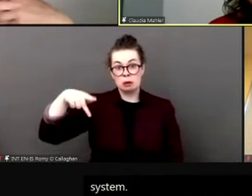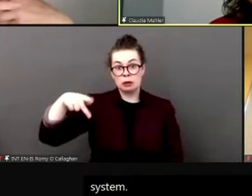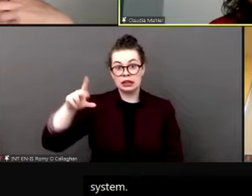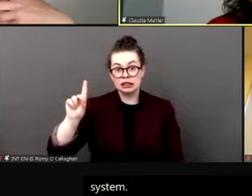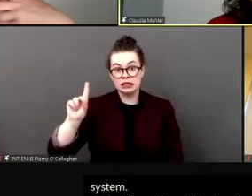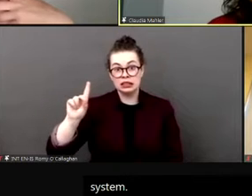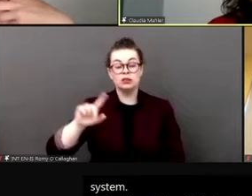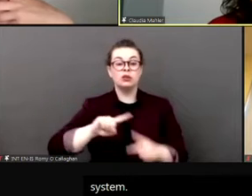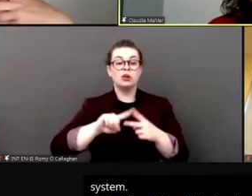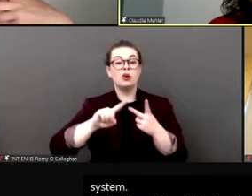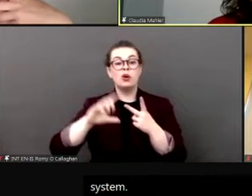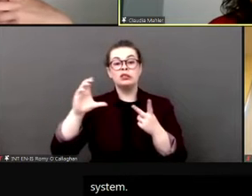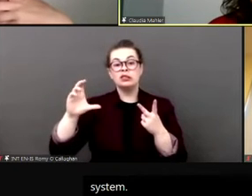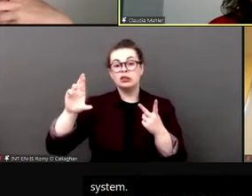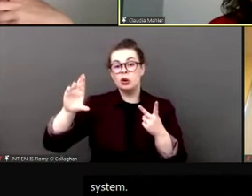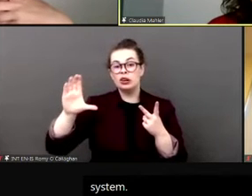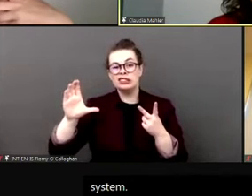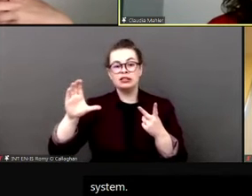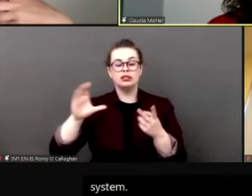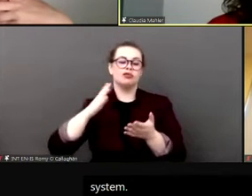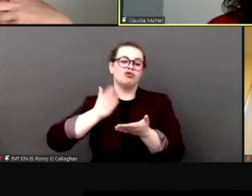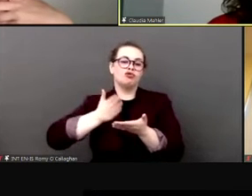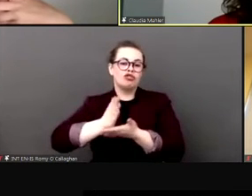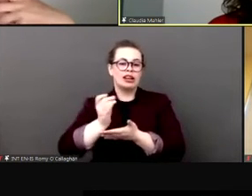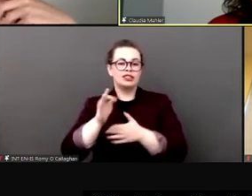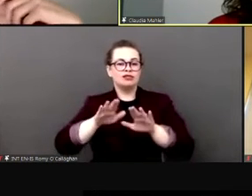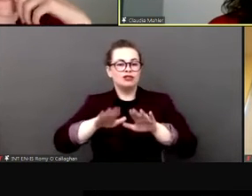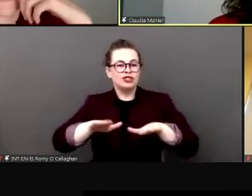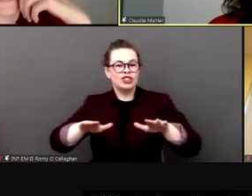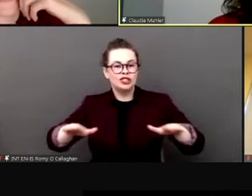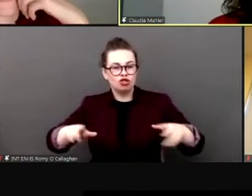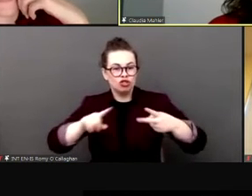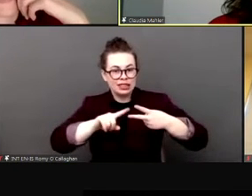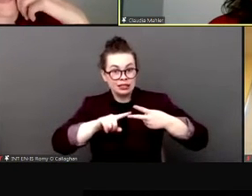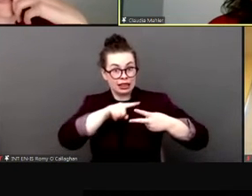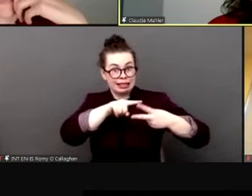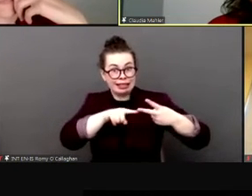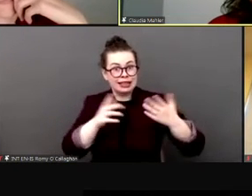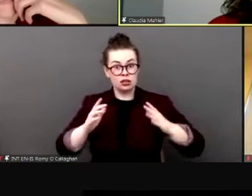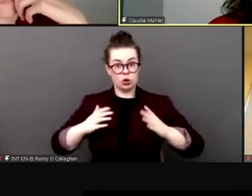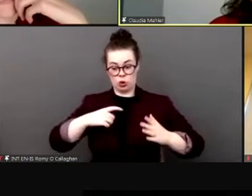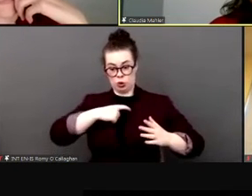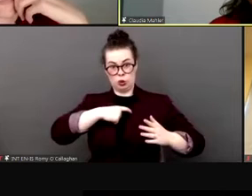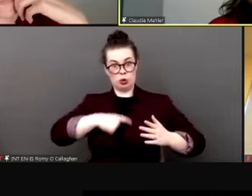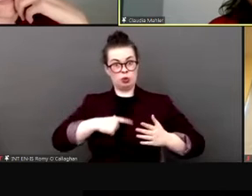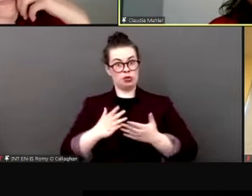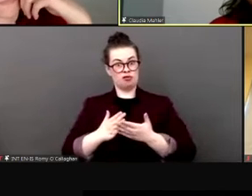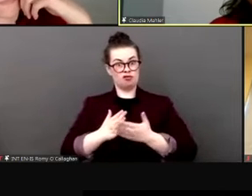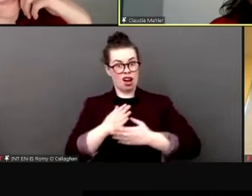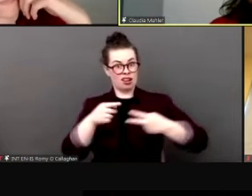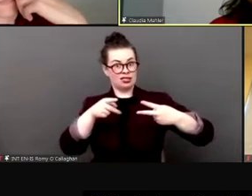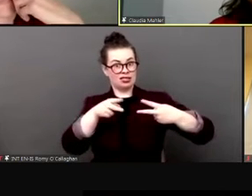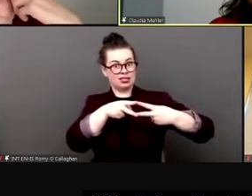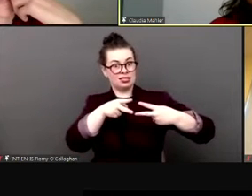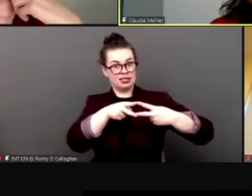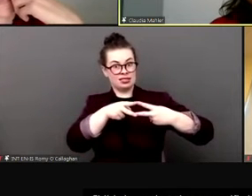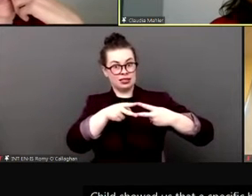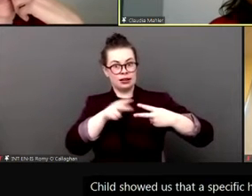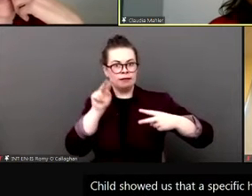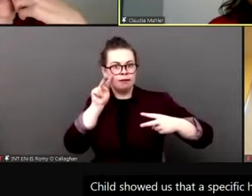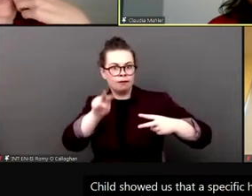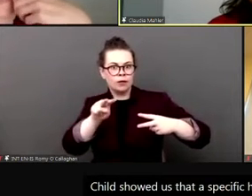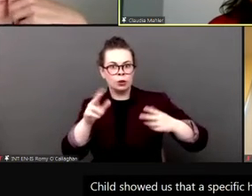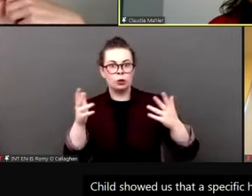showed us that a specific human rights instrument with a specific perspective on also